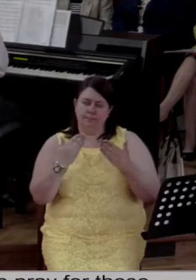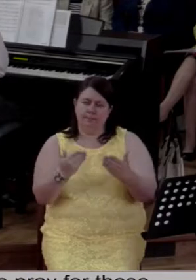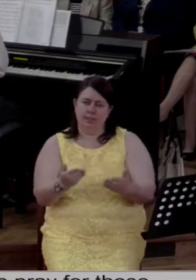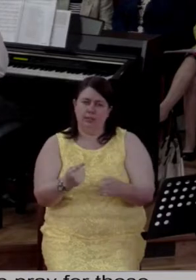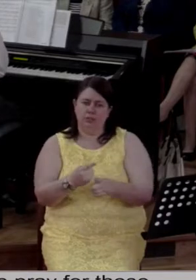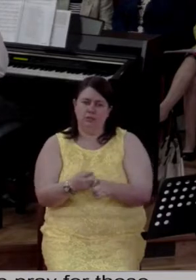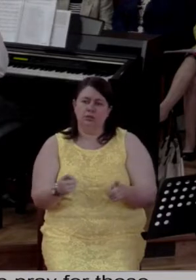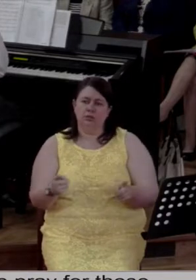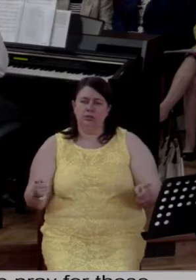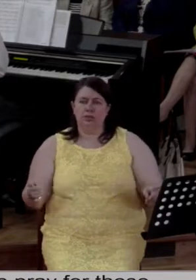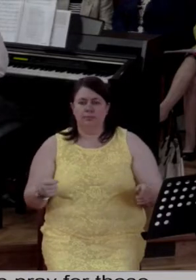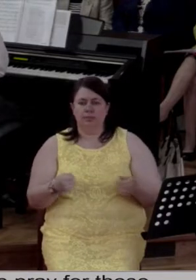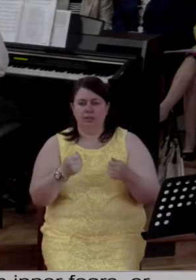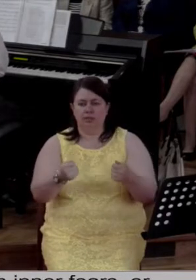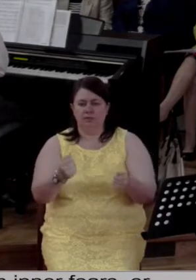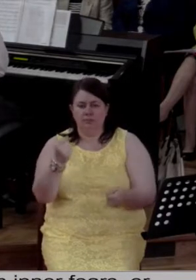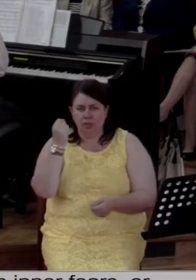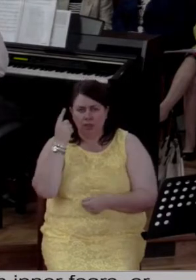understanding.